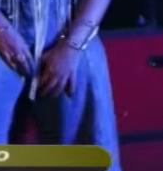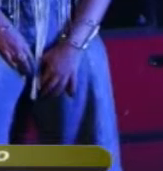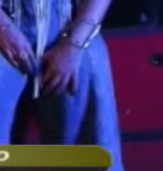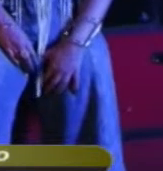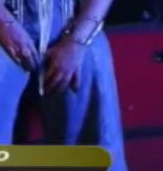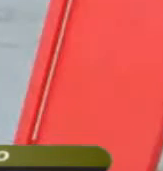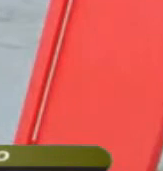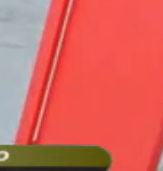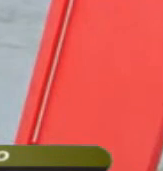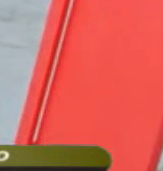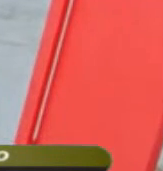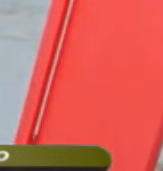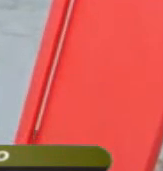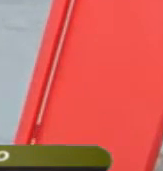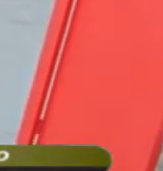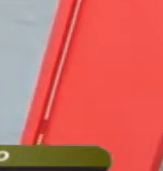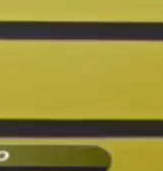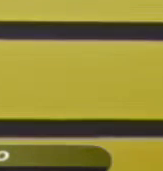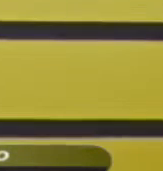upendo, niamini.